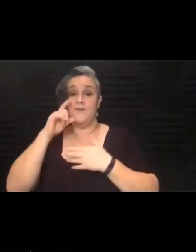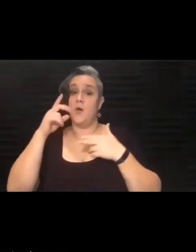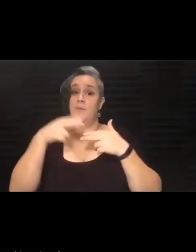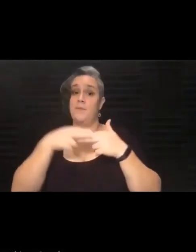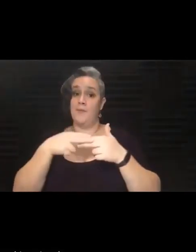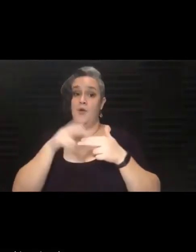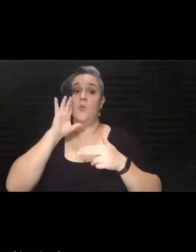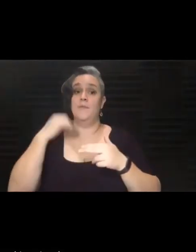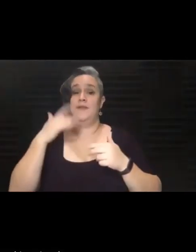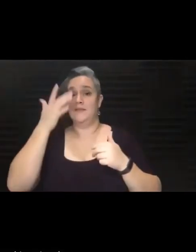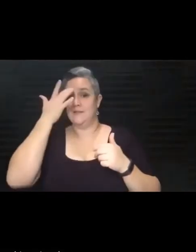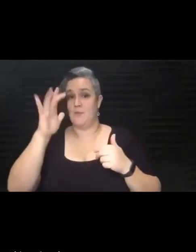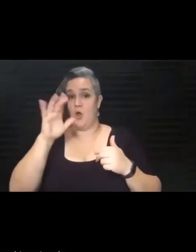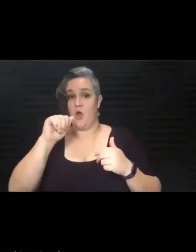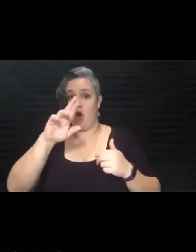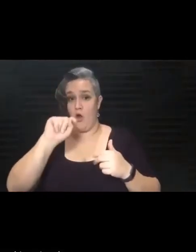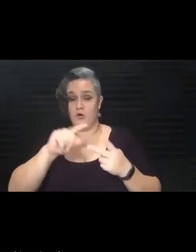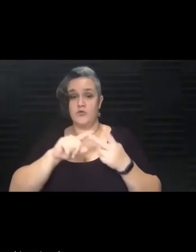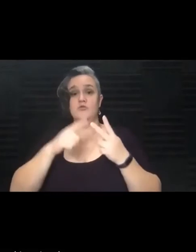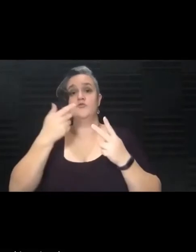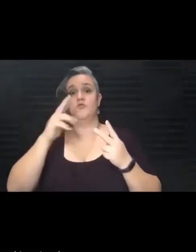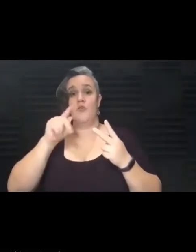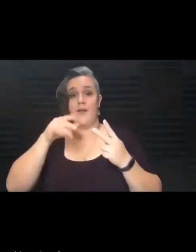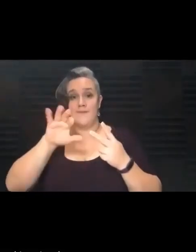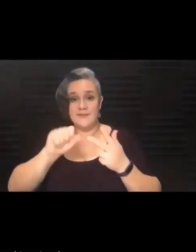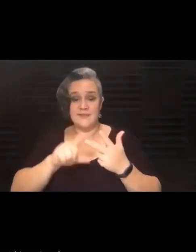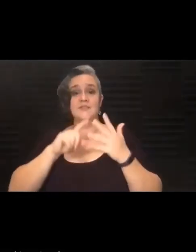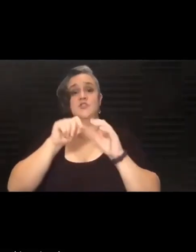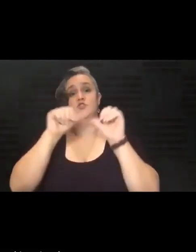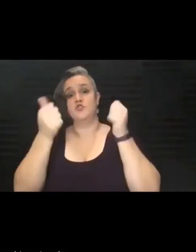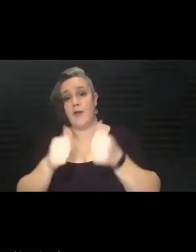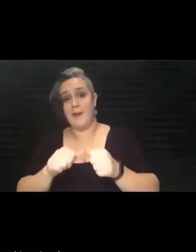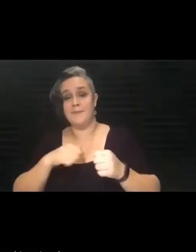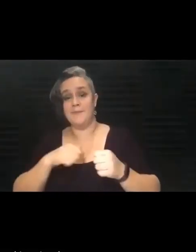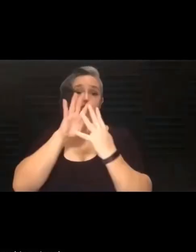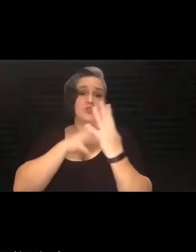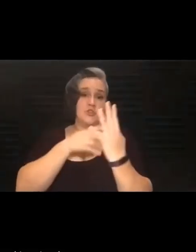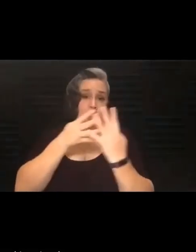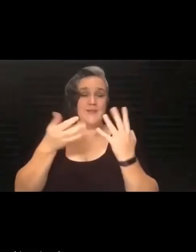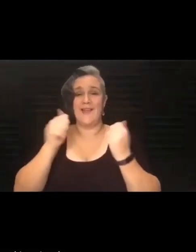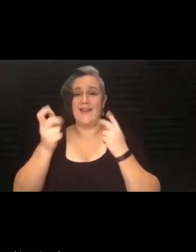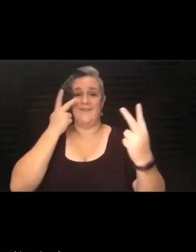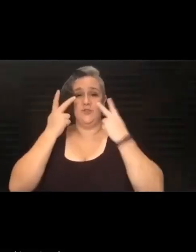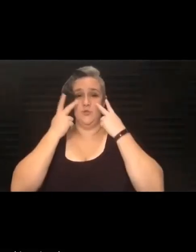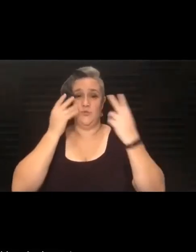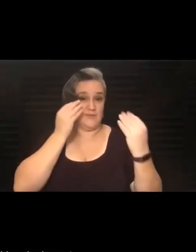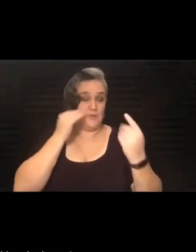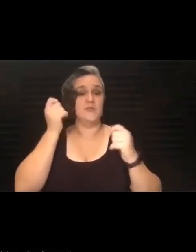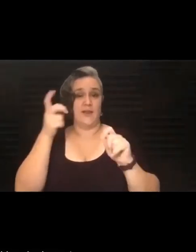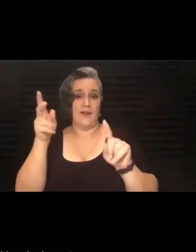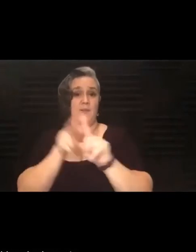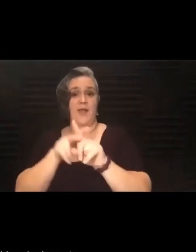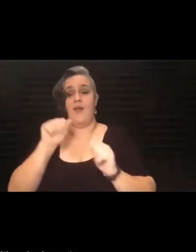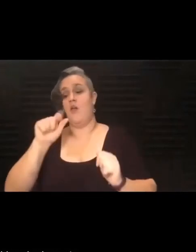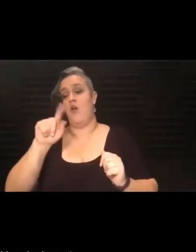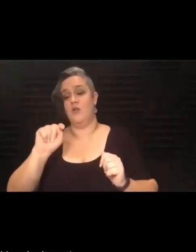smart art, graphics, shapes, charts, anything visual that you're going to be using, you can apply alternative